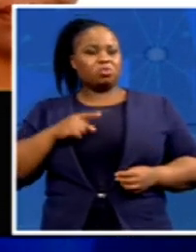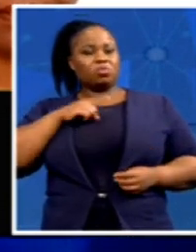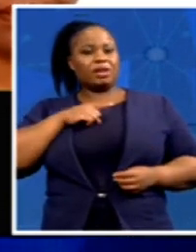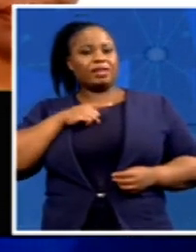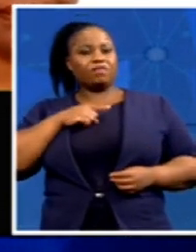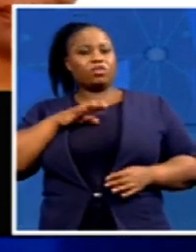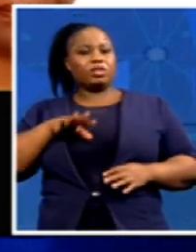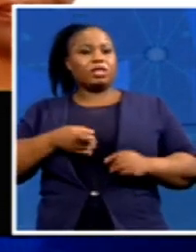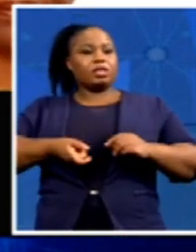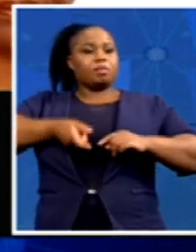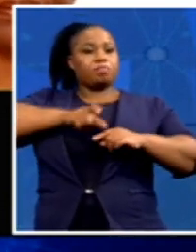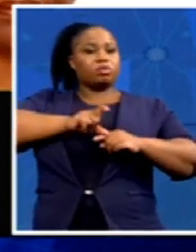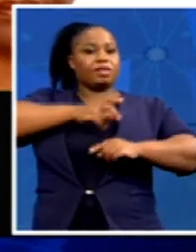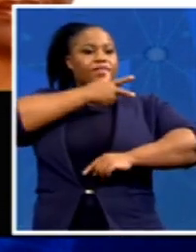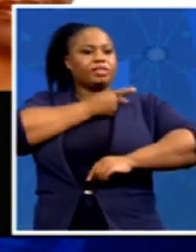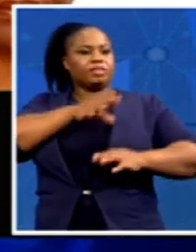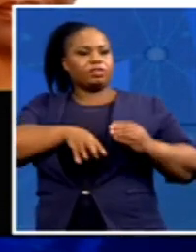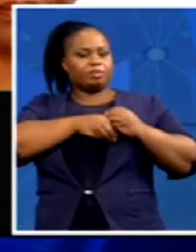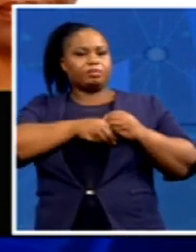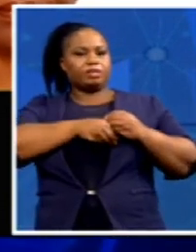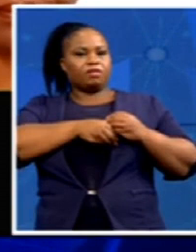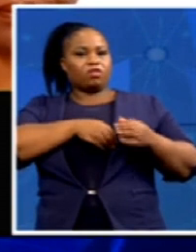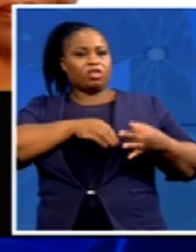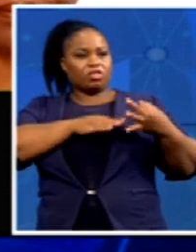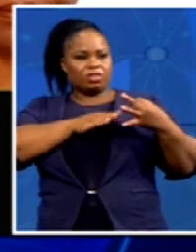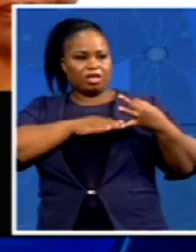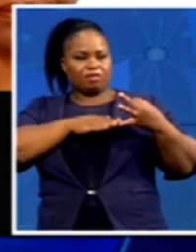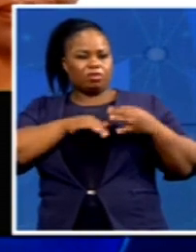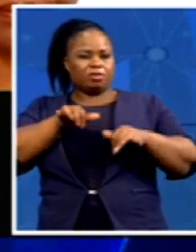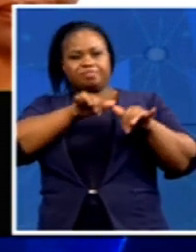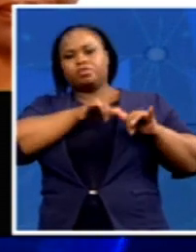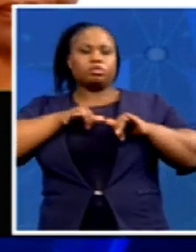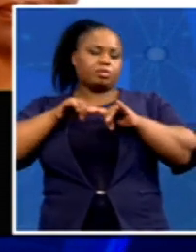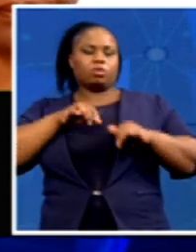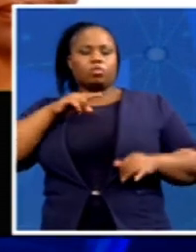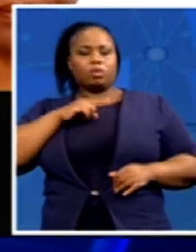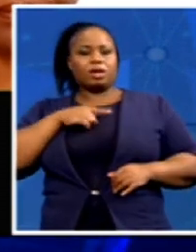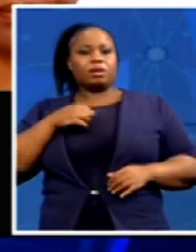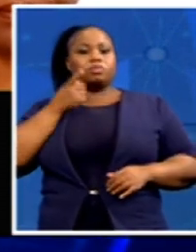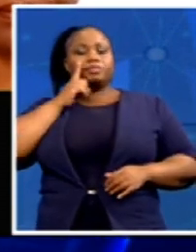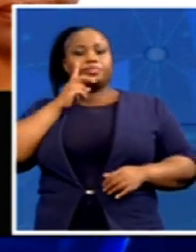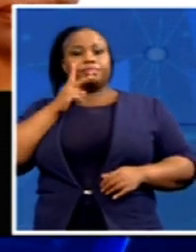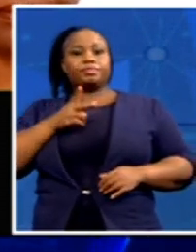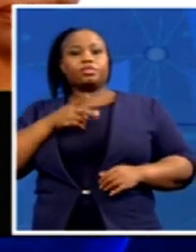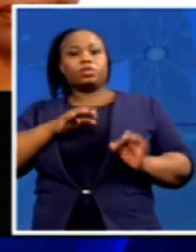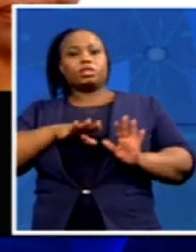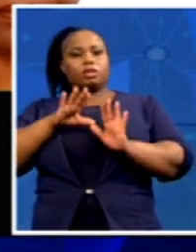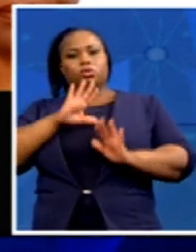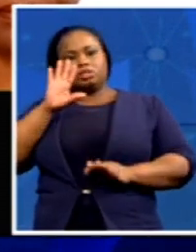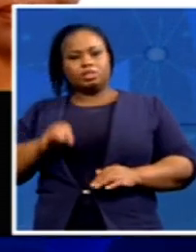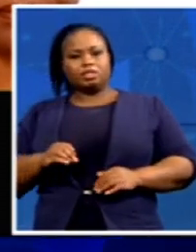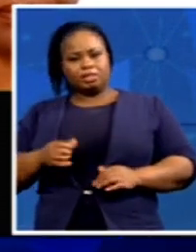the 3rd shot, a universal thing, because we truly don't have the vaccines on the continent. Let's prioritize getting from 6%